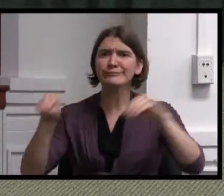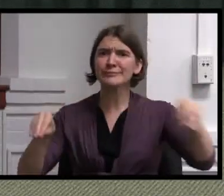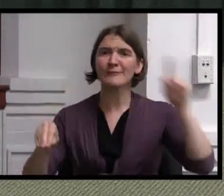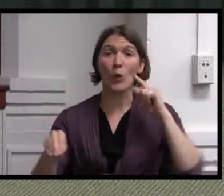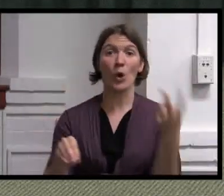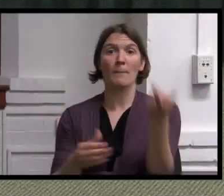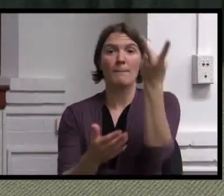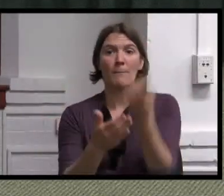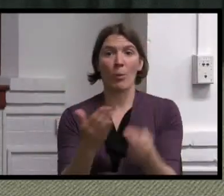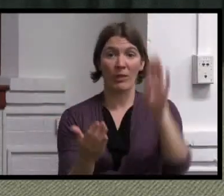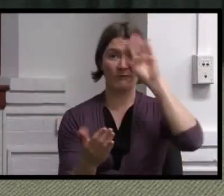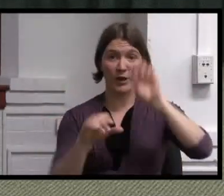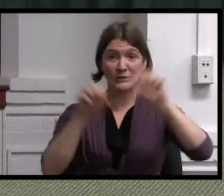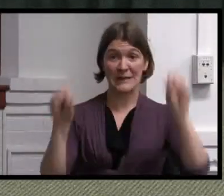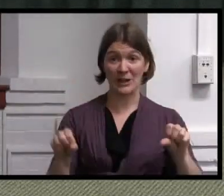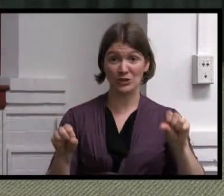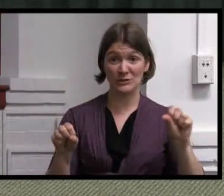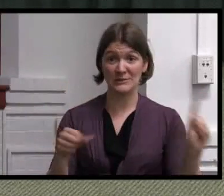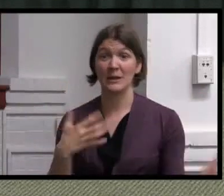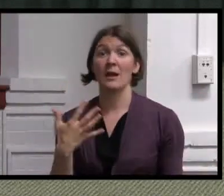for the two fire stations,